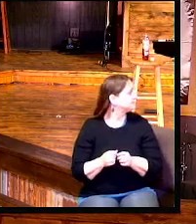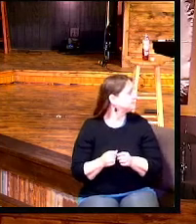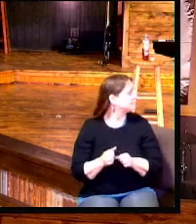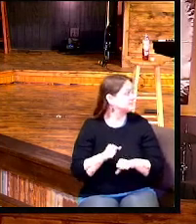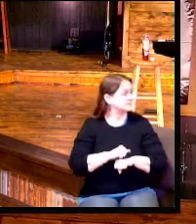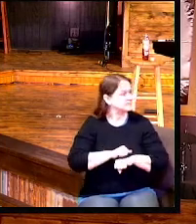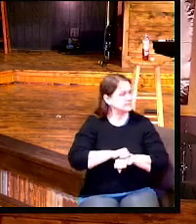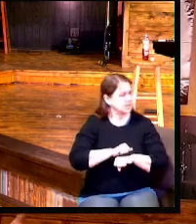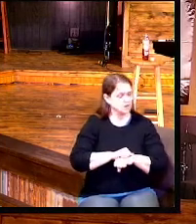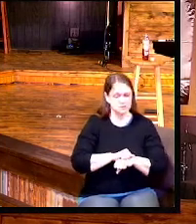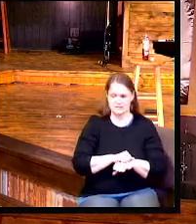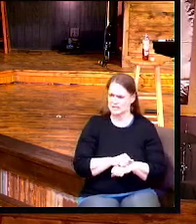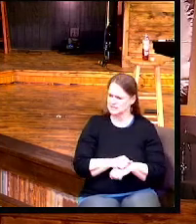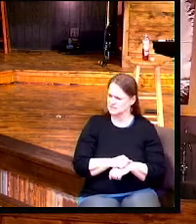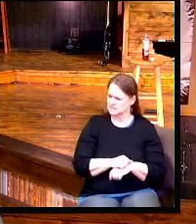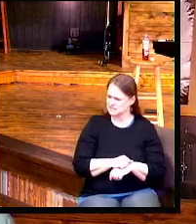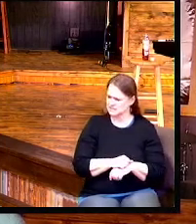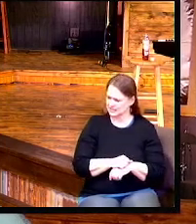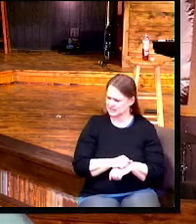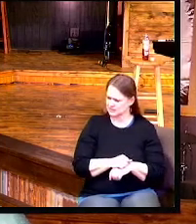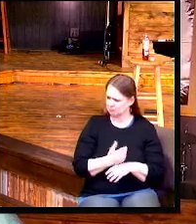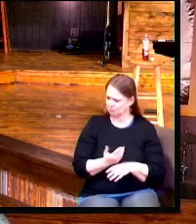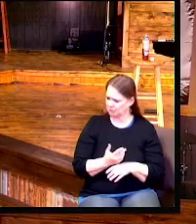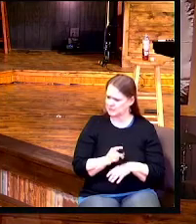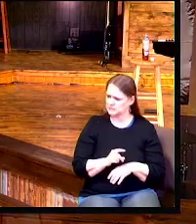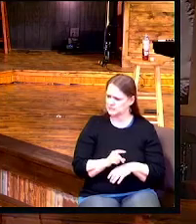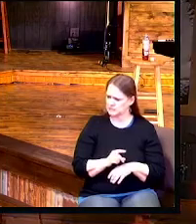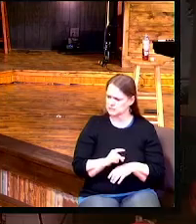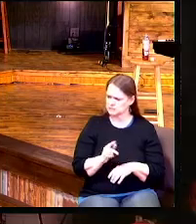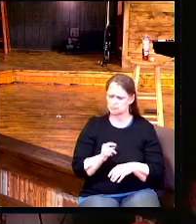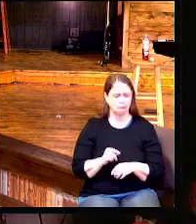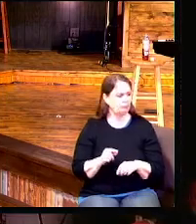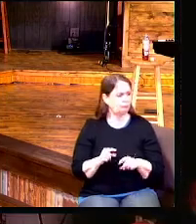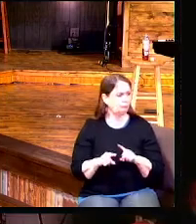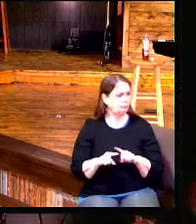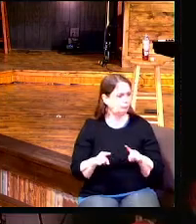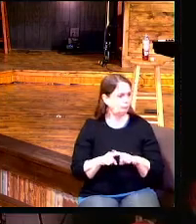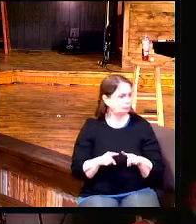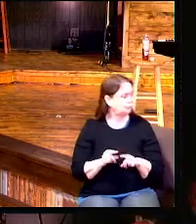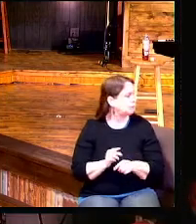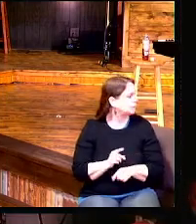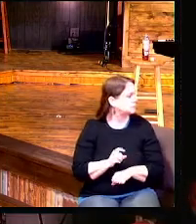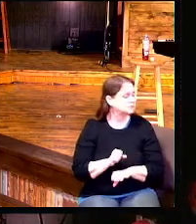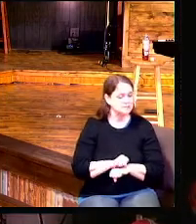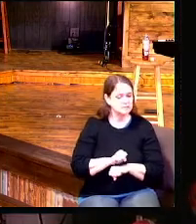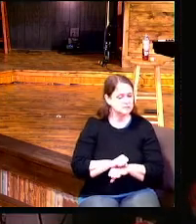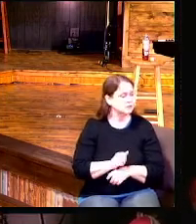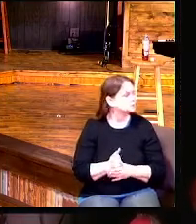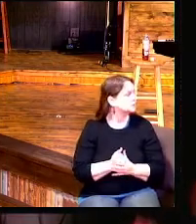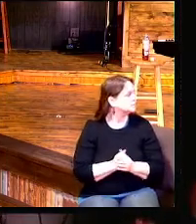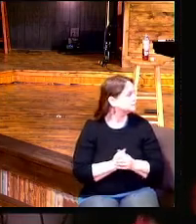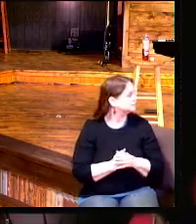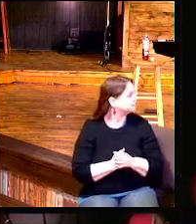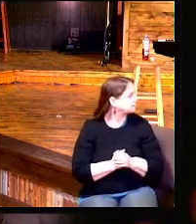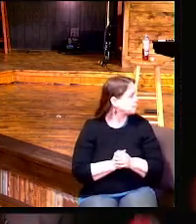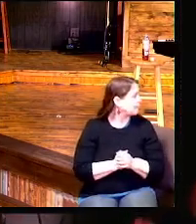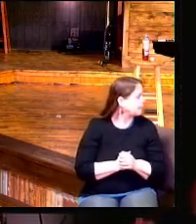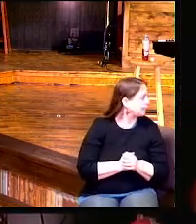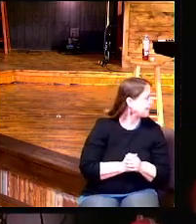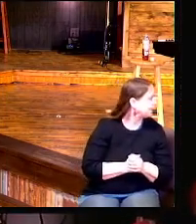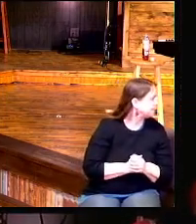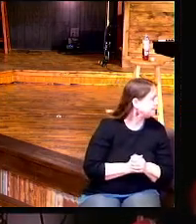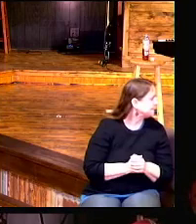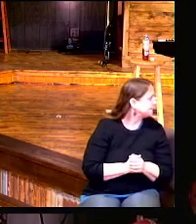Three or four weeks ago, sitting right over here during Jason's messages, I just heard the Lord say sticks and stones.